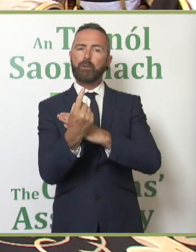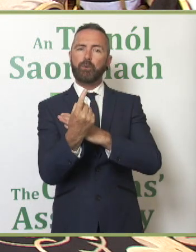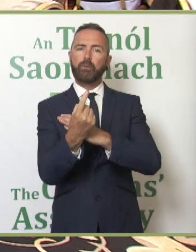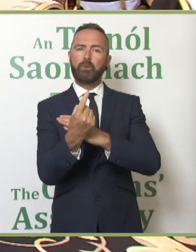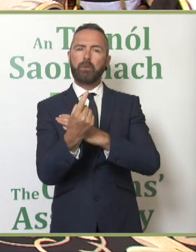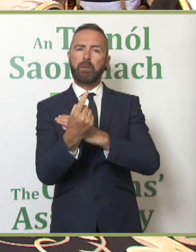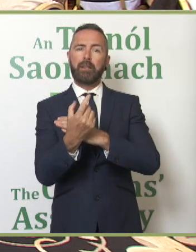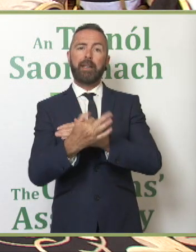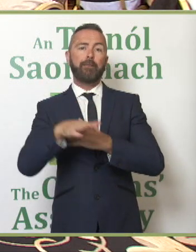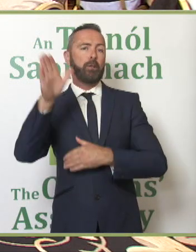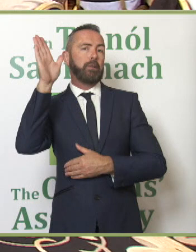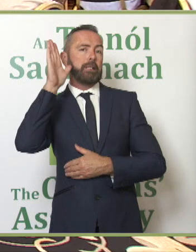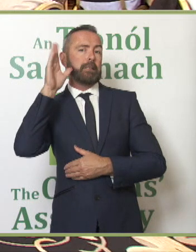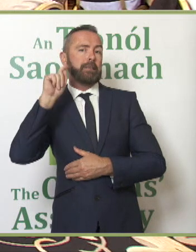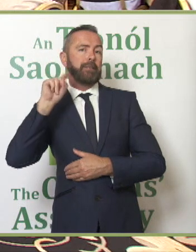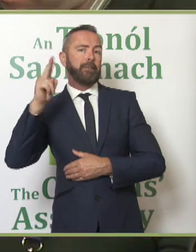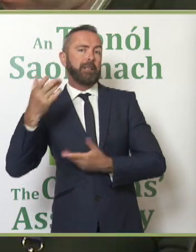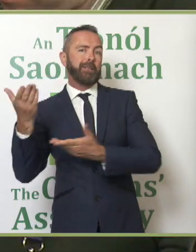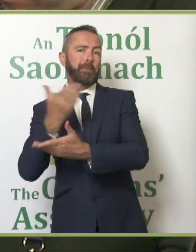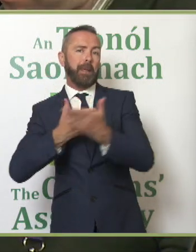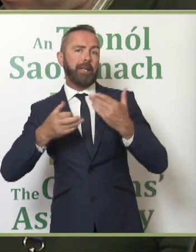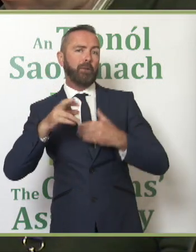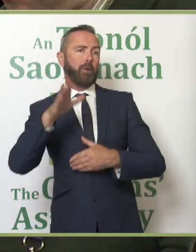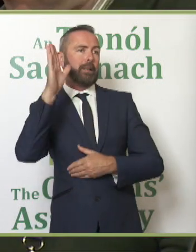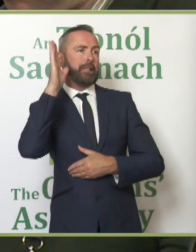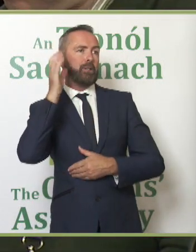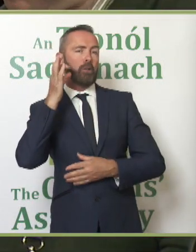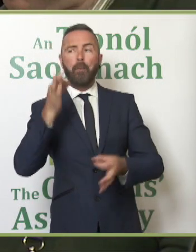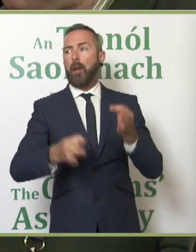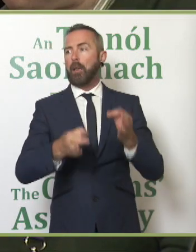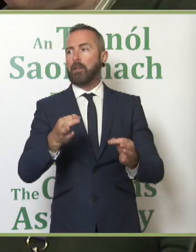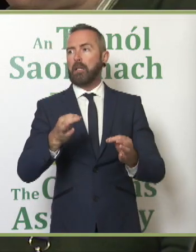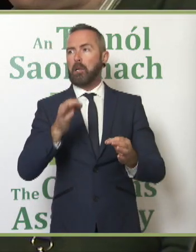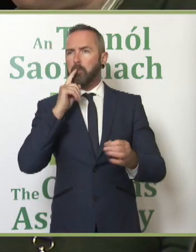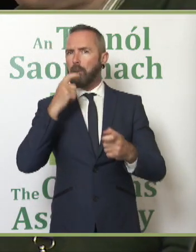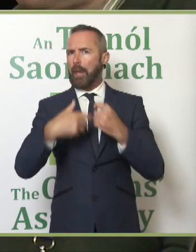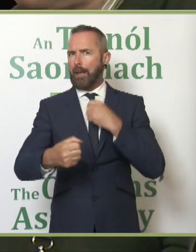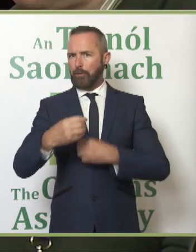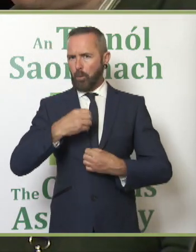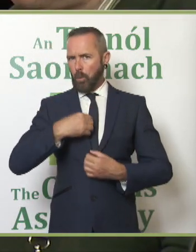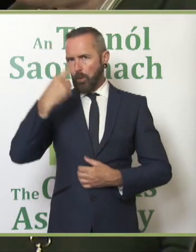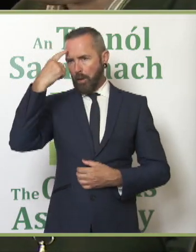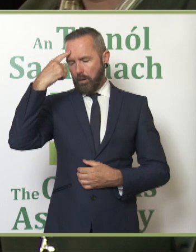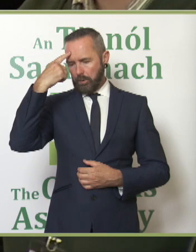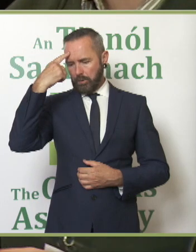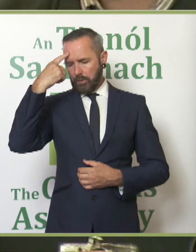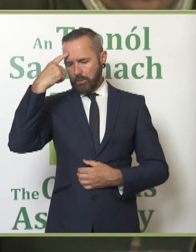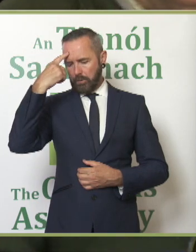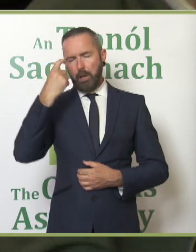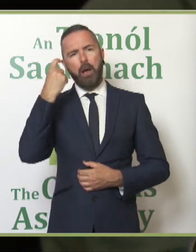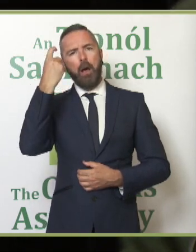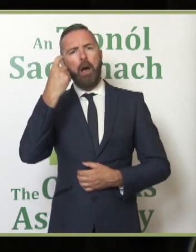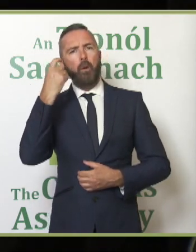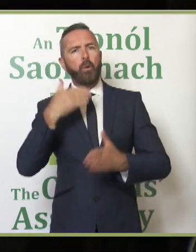they're listening to TV debates or politicians, and then they just have a thought. They think, I wonder what a